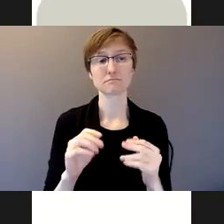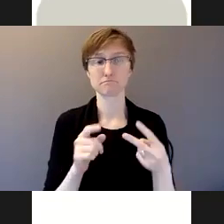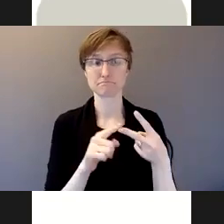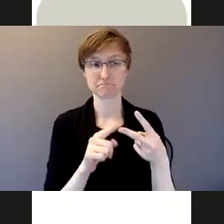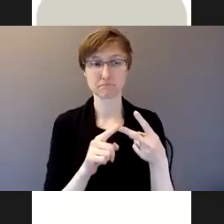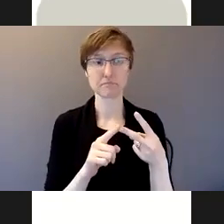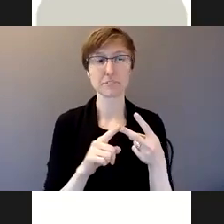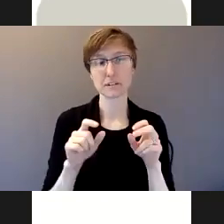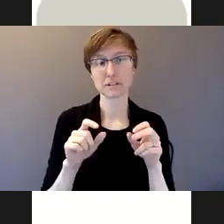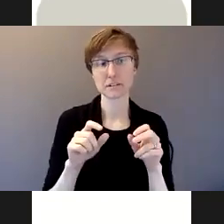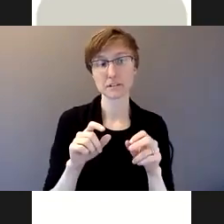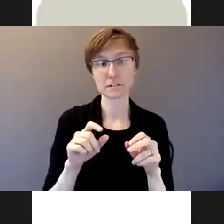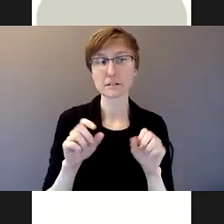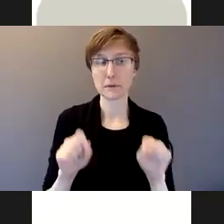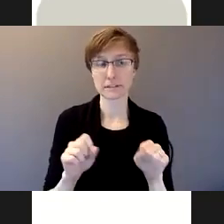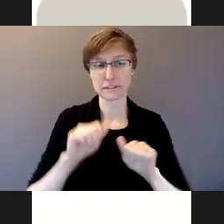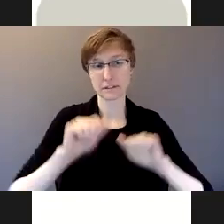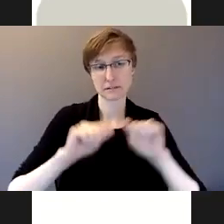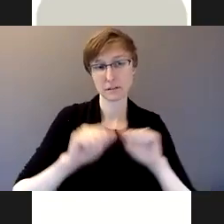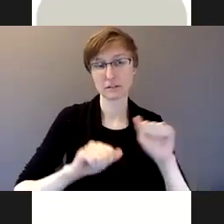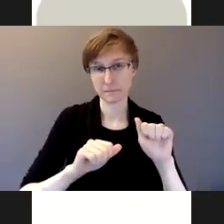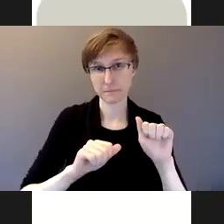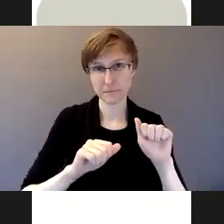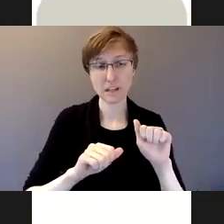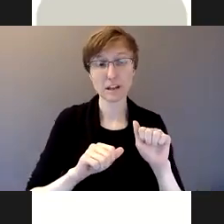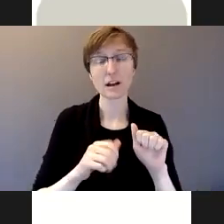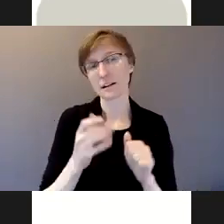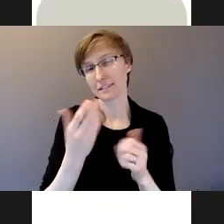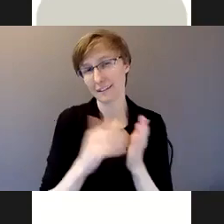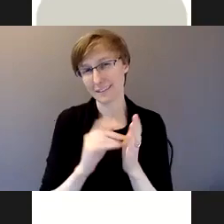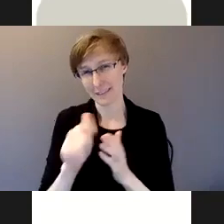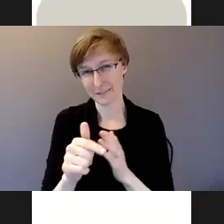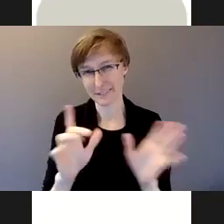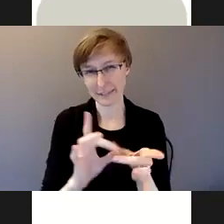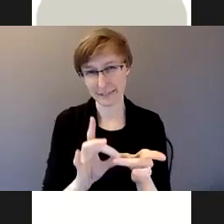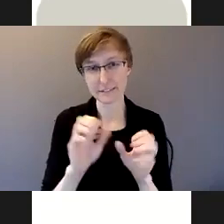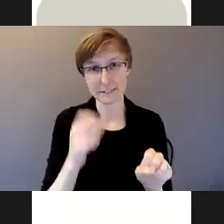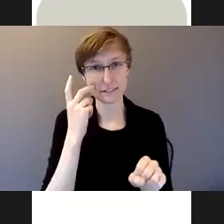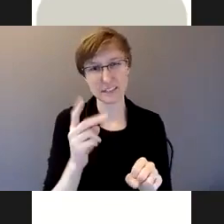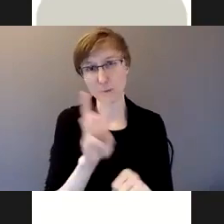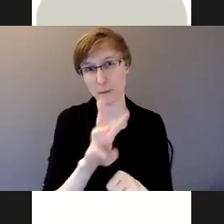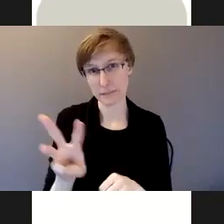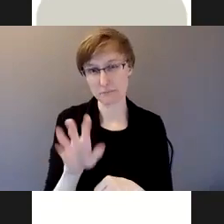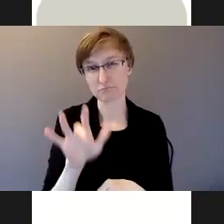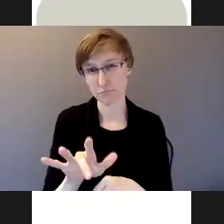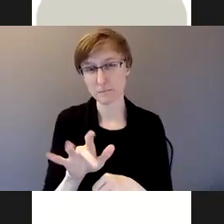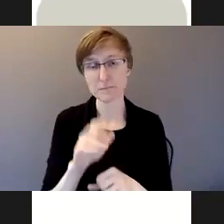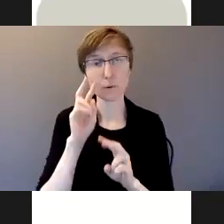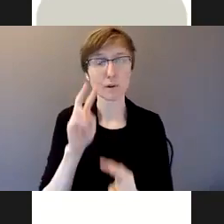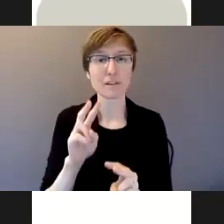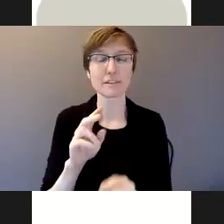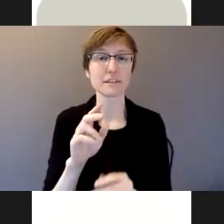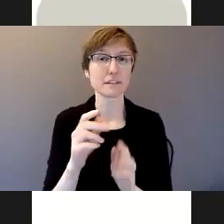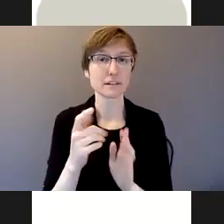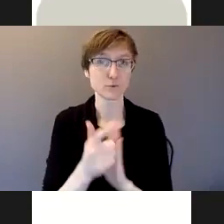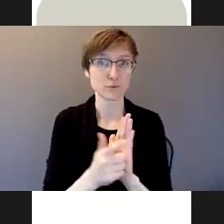links at the end of the presentation, but that's available on the internet through the Ministry of the Attorney General. They have a list of all the assessors in